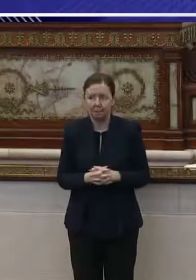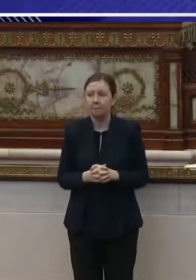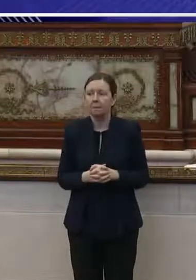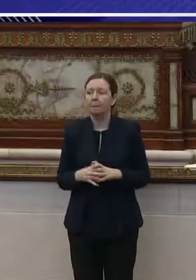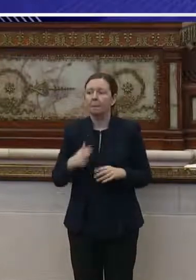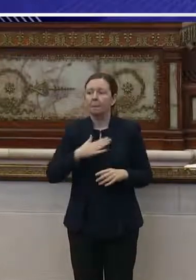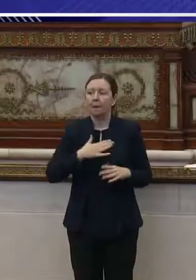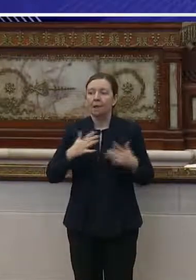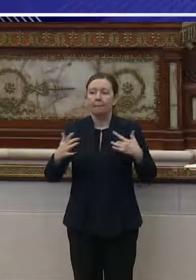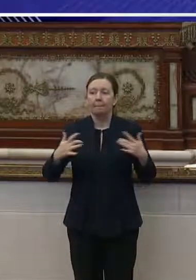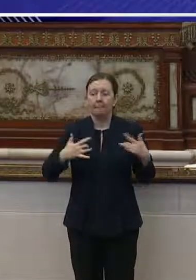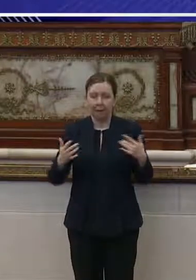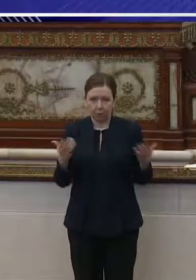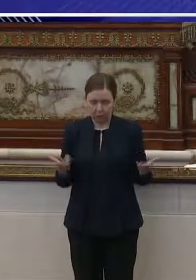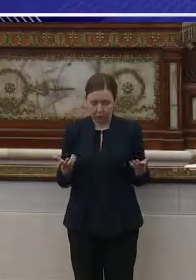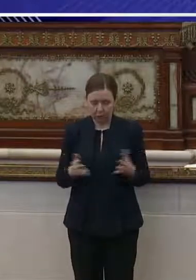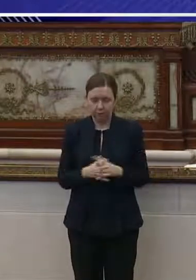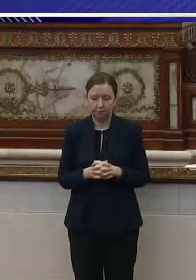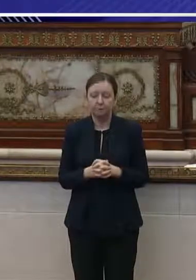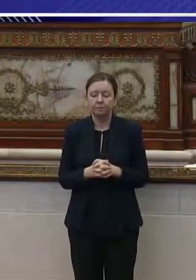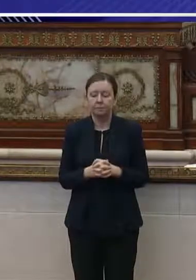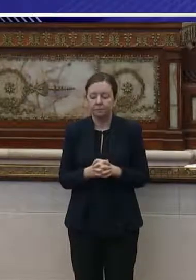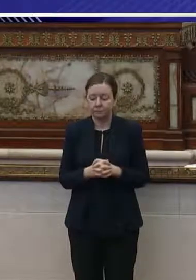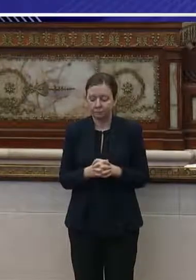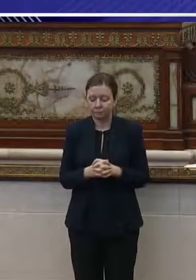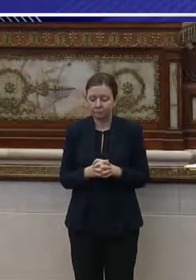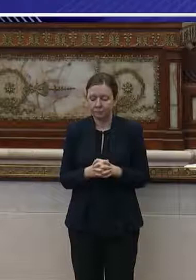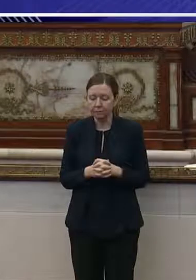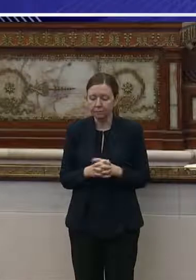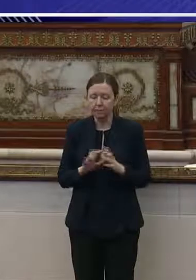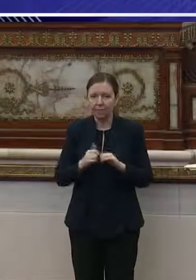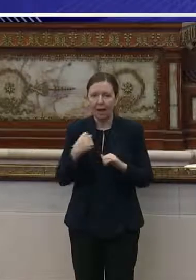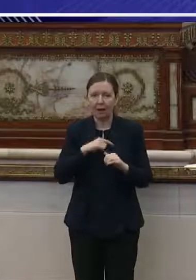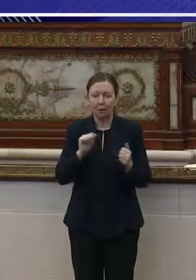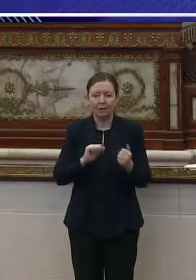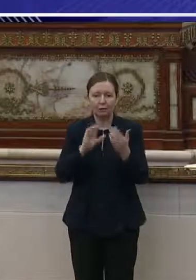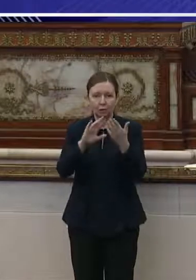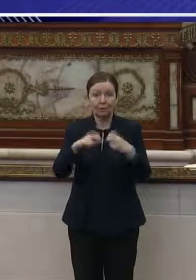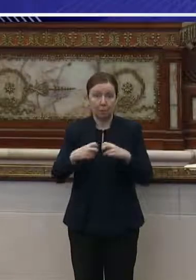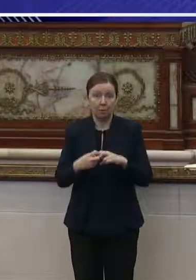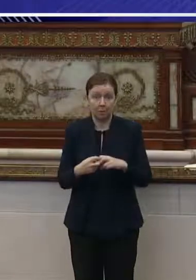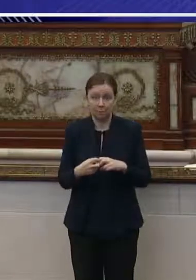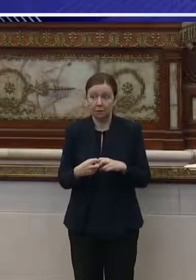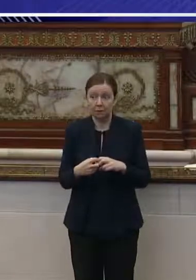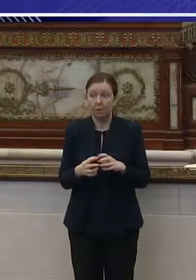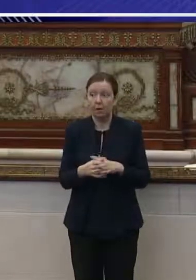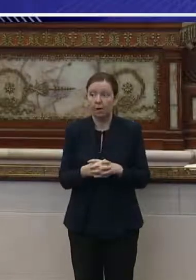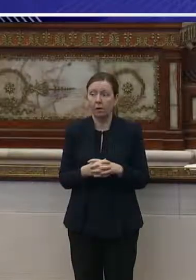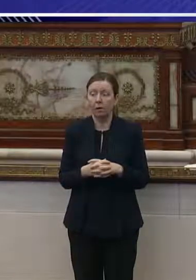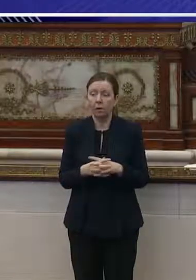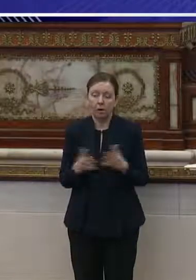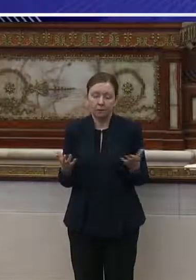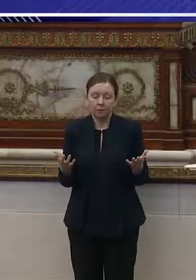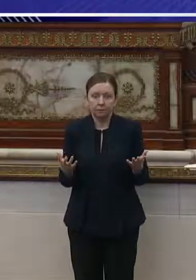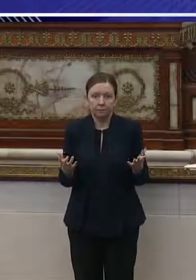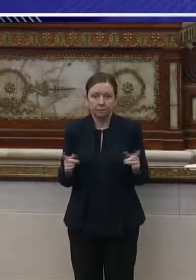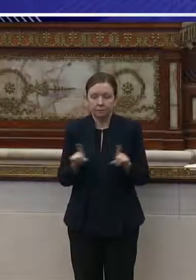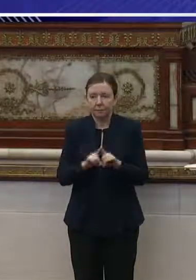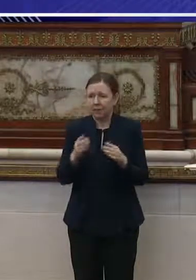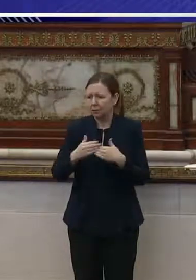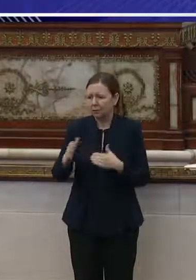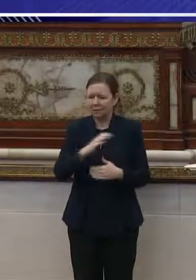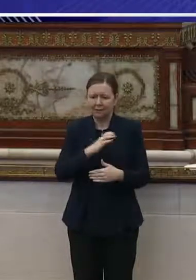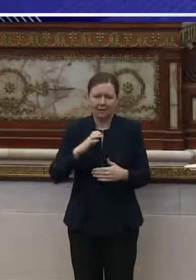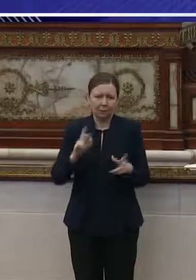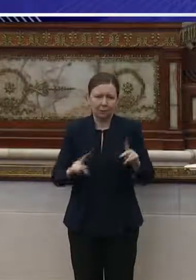My concern is how we address problems, very much as the rest of the council people have